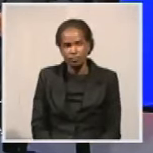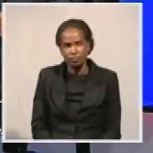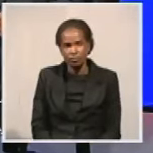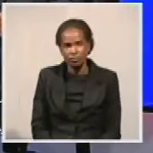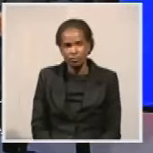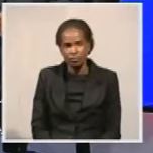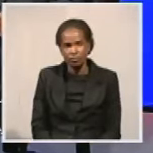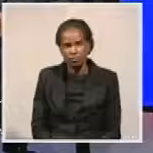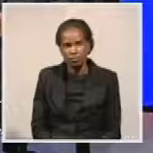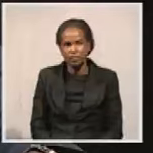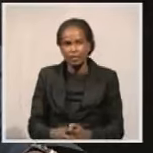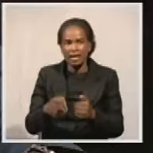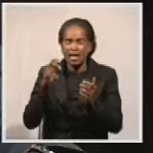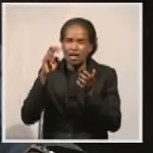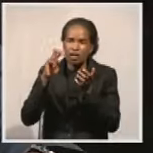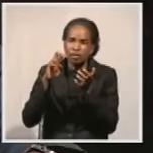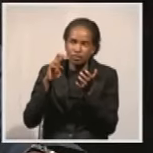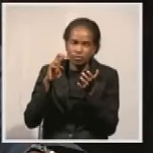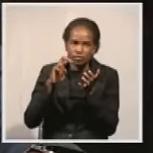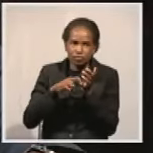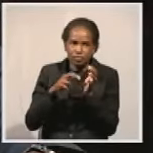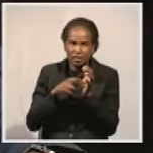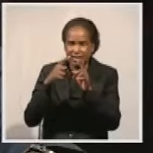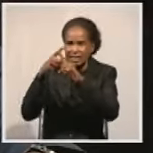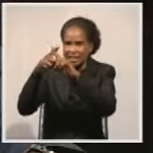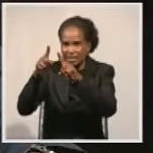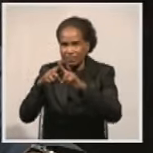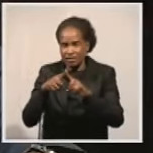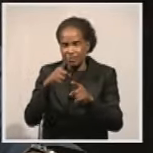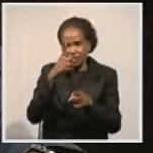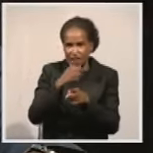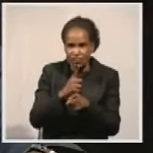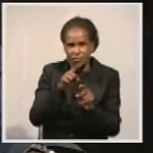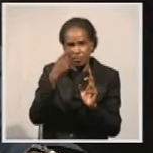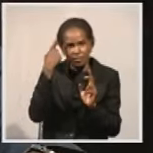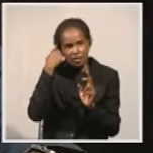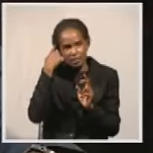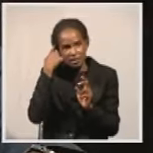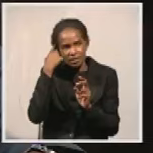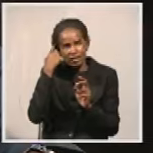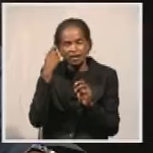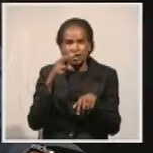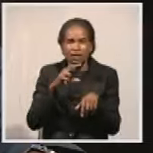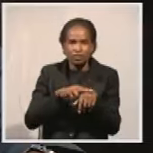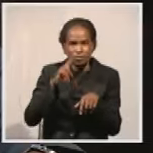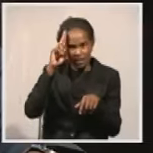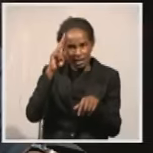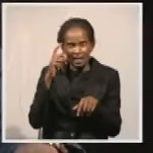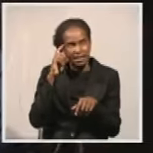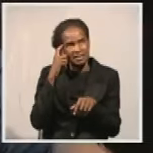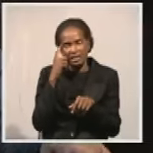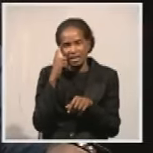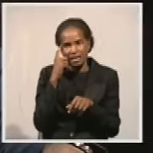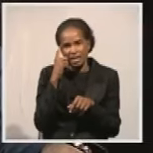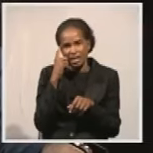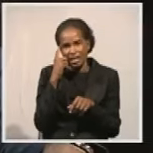the founding father himself. It was the head of government business in parliament, the prime minister during that time, Dr. Hage, that led the process of saying, listen,